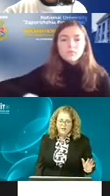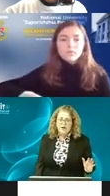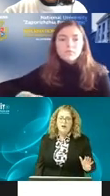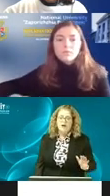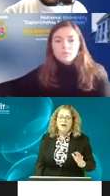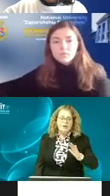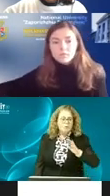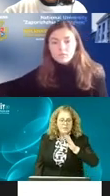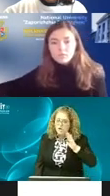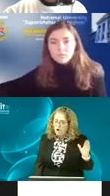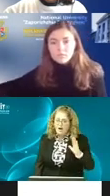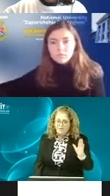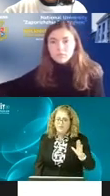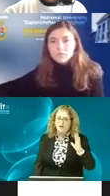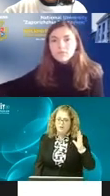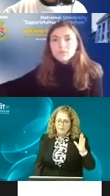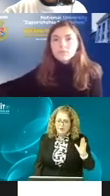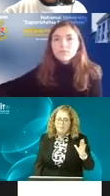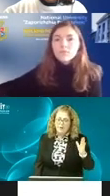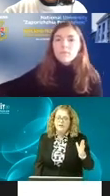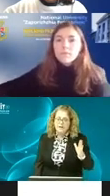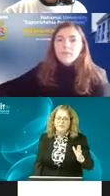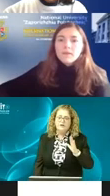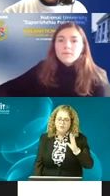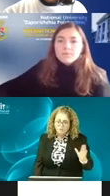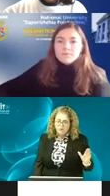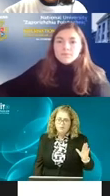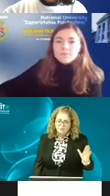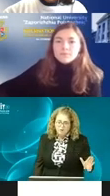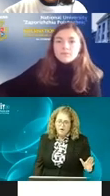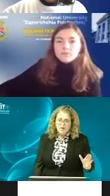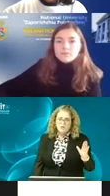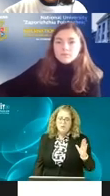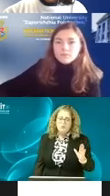an avatar. There was no avatar, pregnant avatar in the world